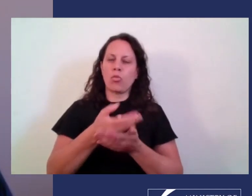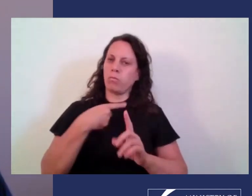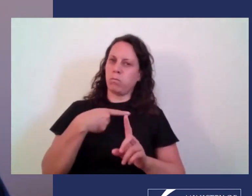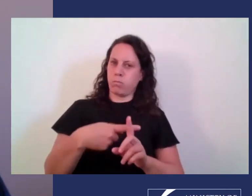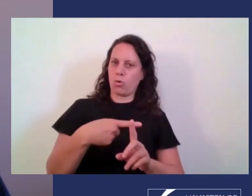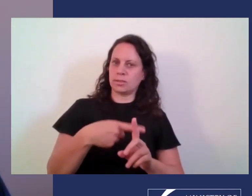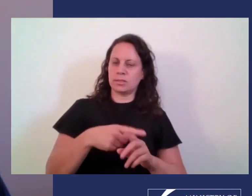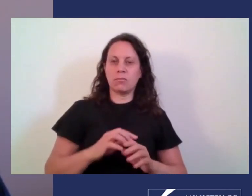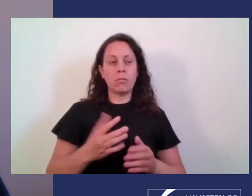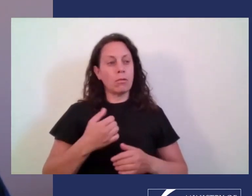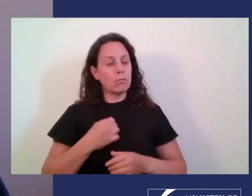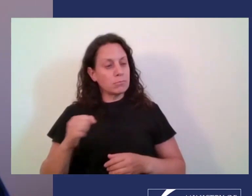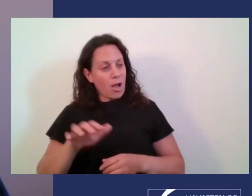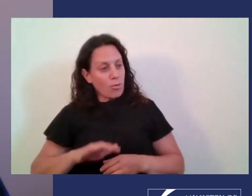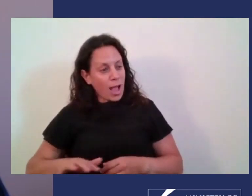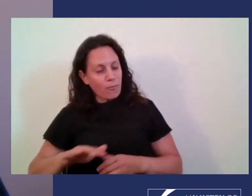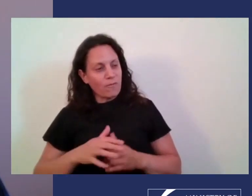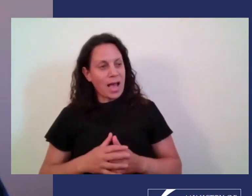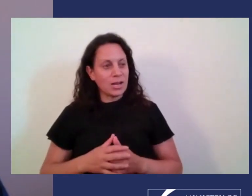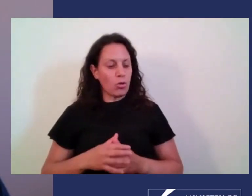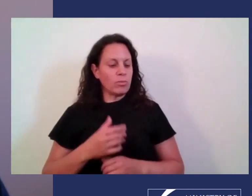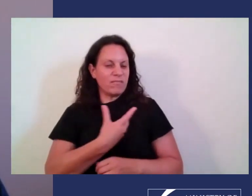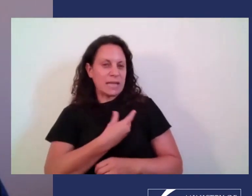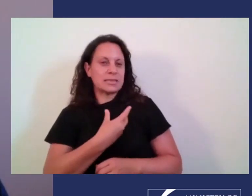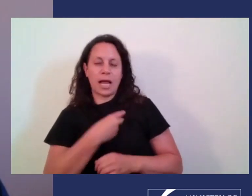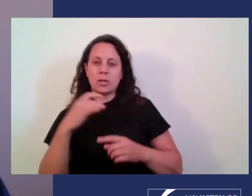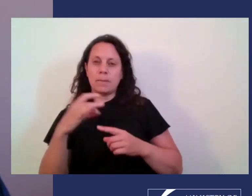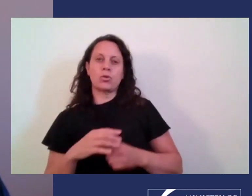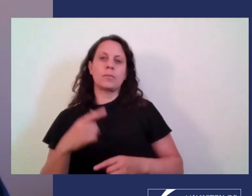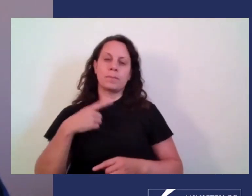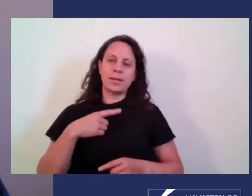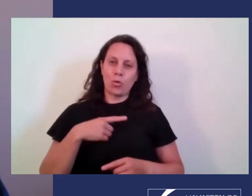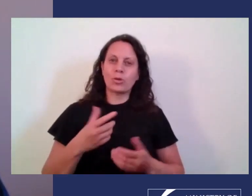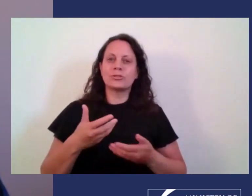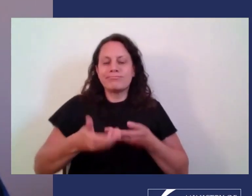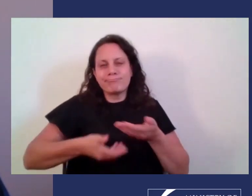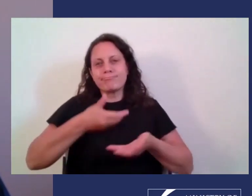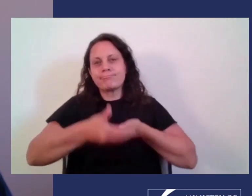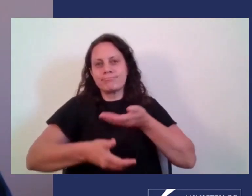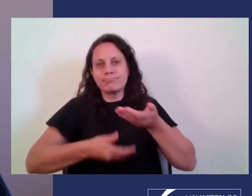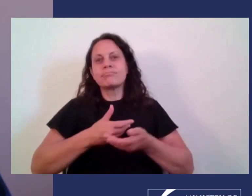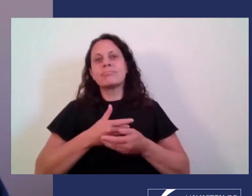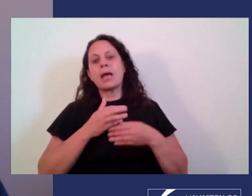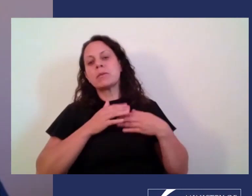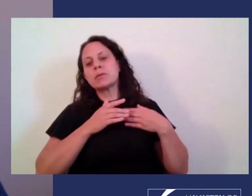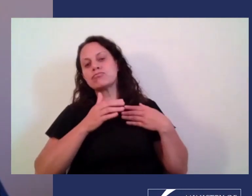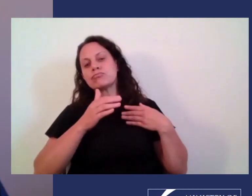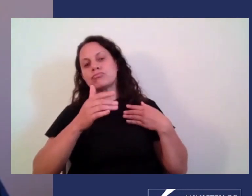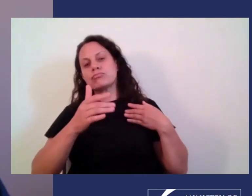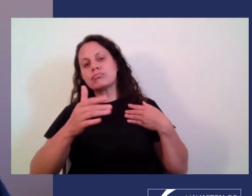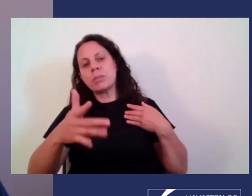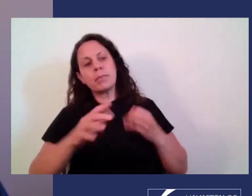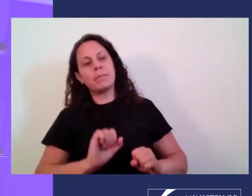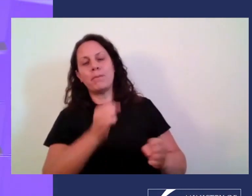a whānau, you think vaccination is important, and hopefully with time he will come to make his own